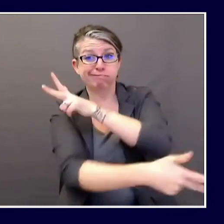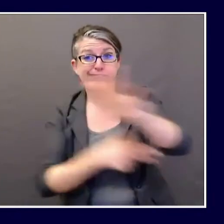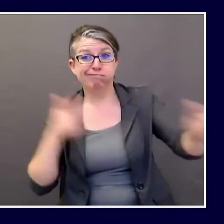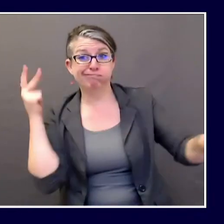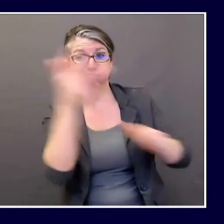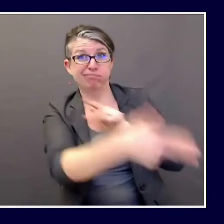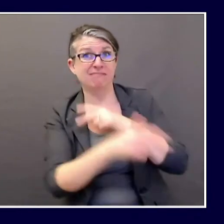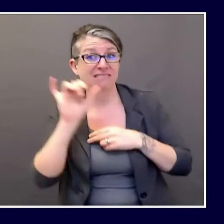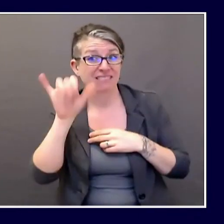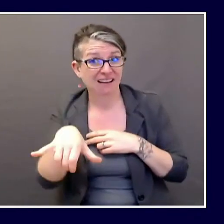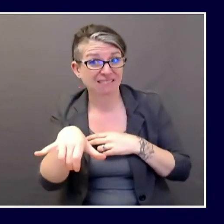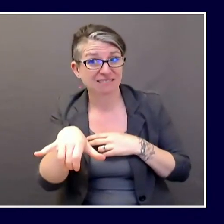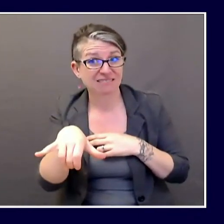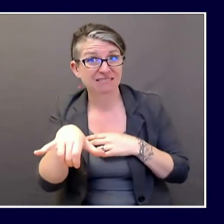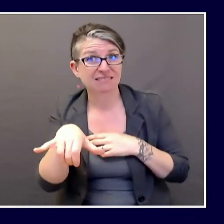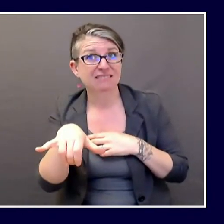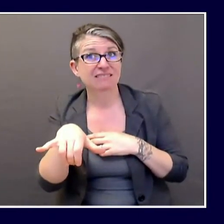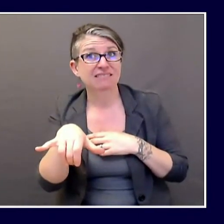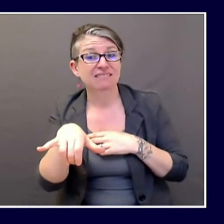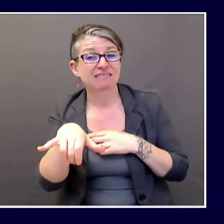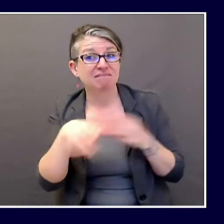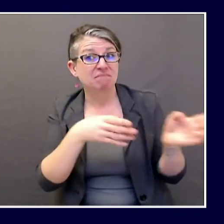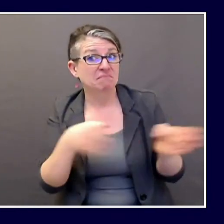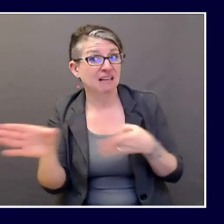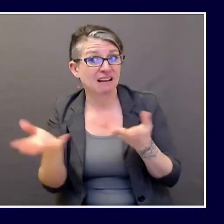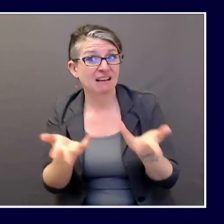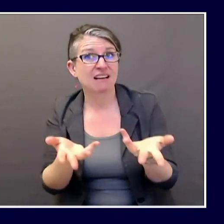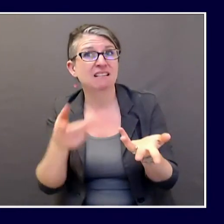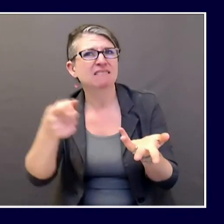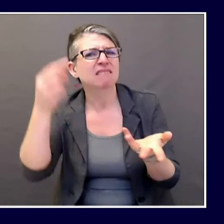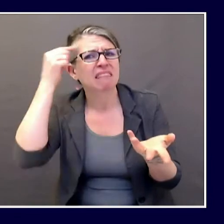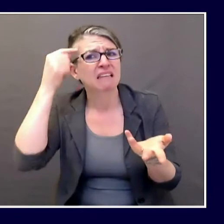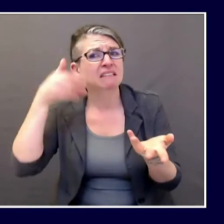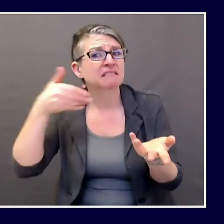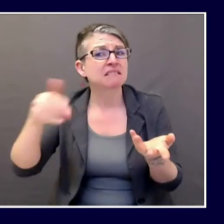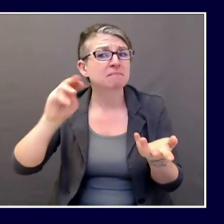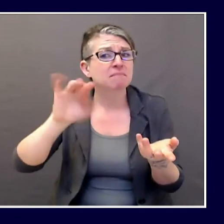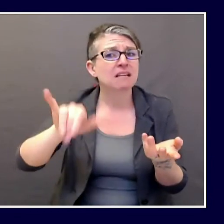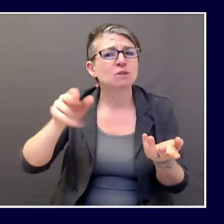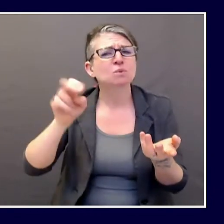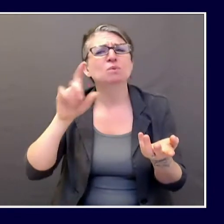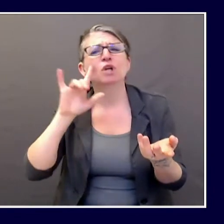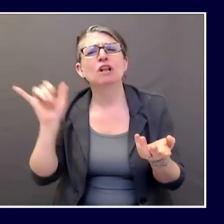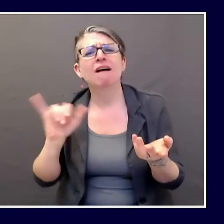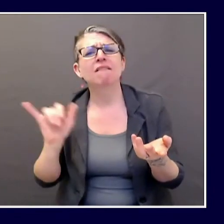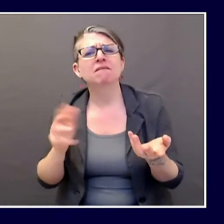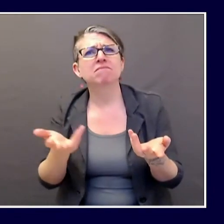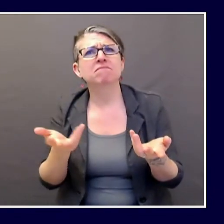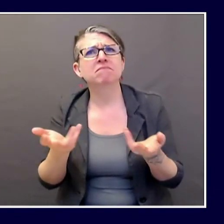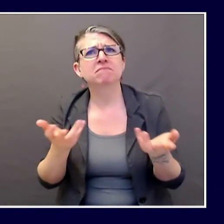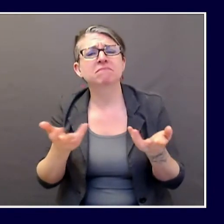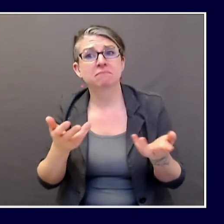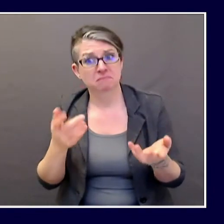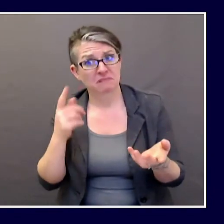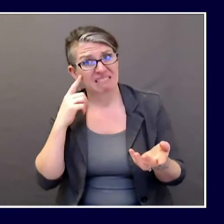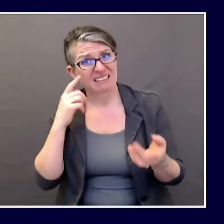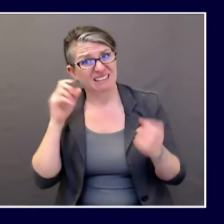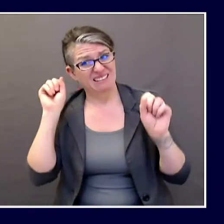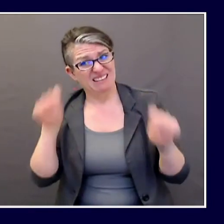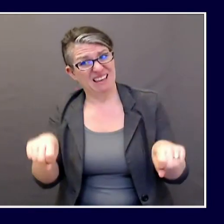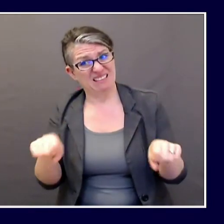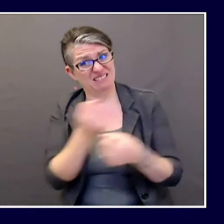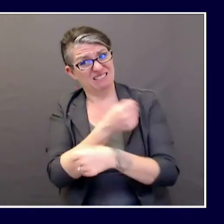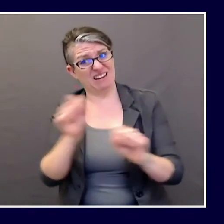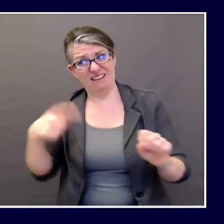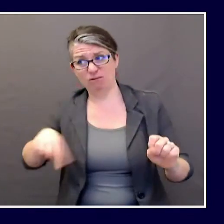to return to a more normal commencement ceremony? Stephen, the answer is I'm not sure. That's the bottom line answer.